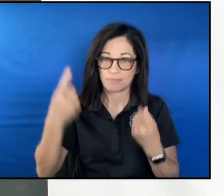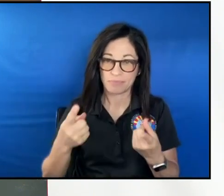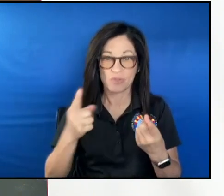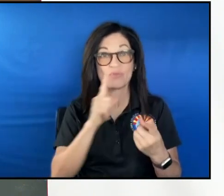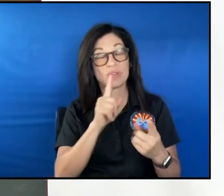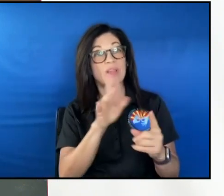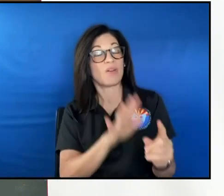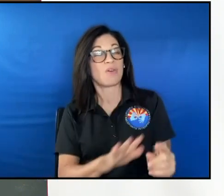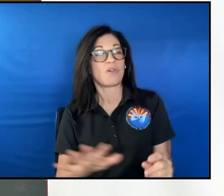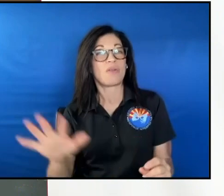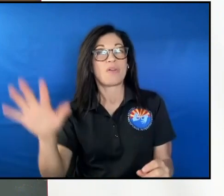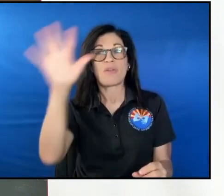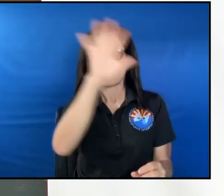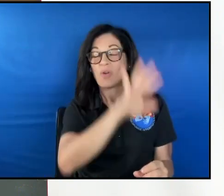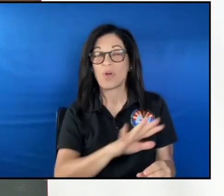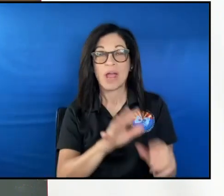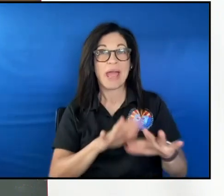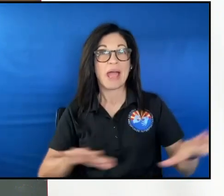of the fire. So